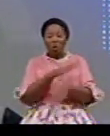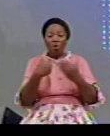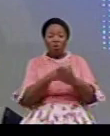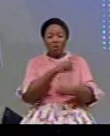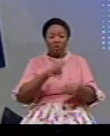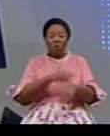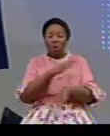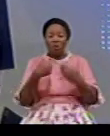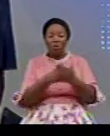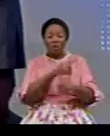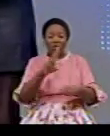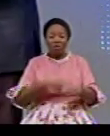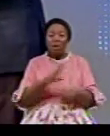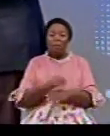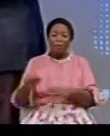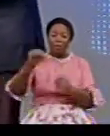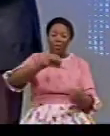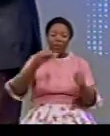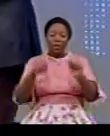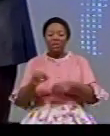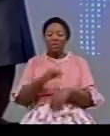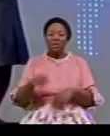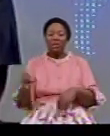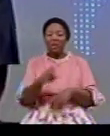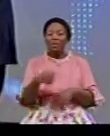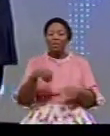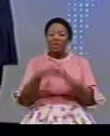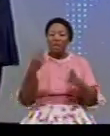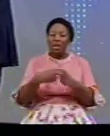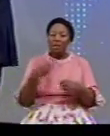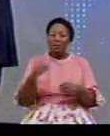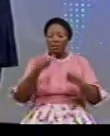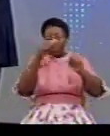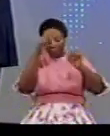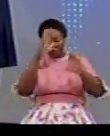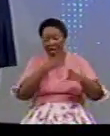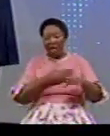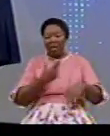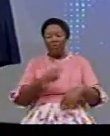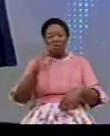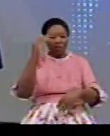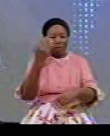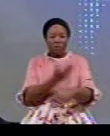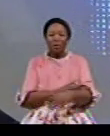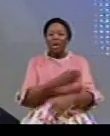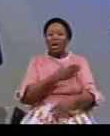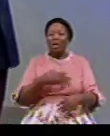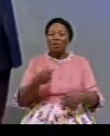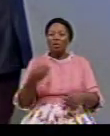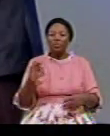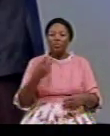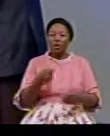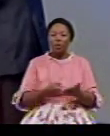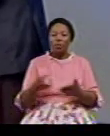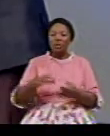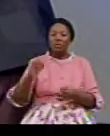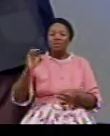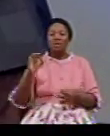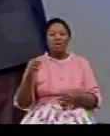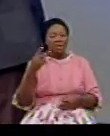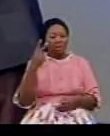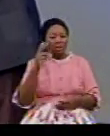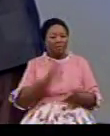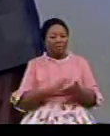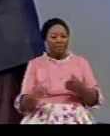spirit. Revival in your life. The rain from the